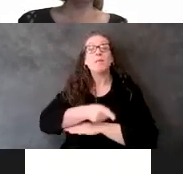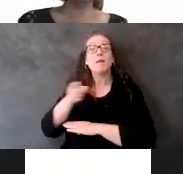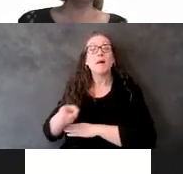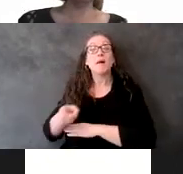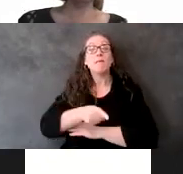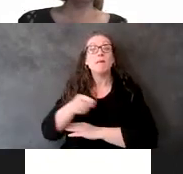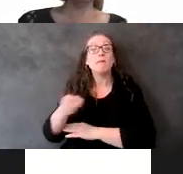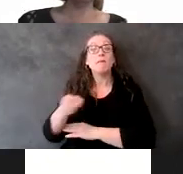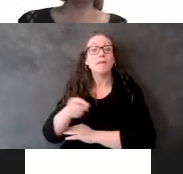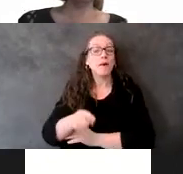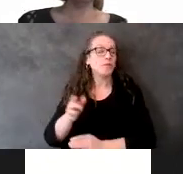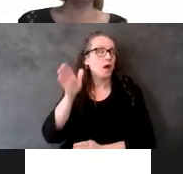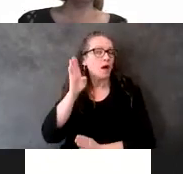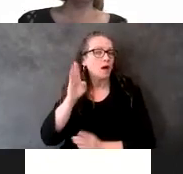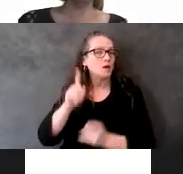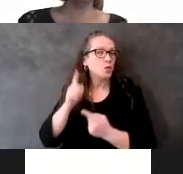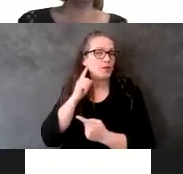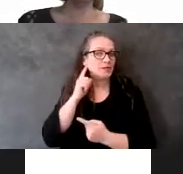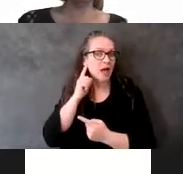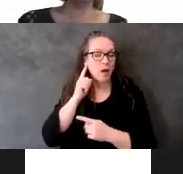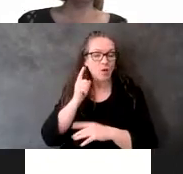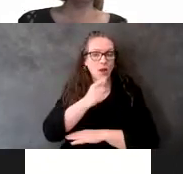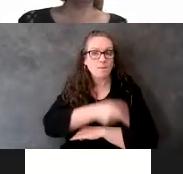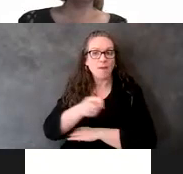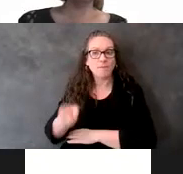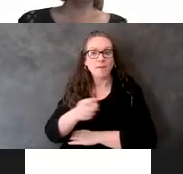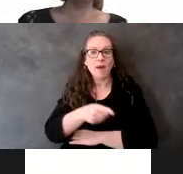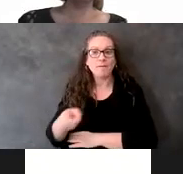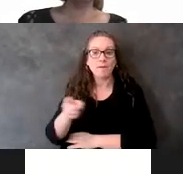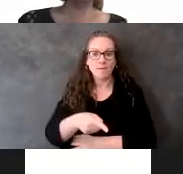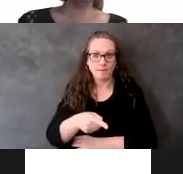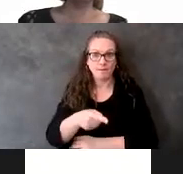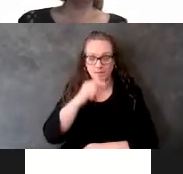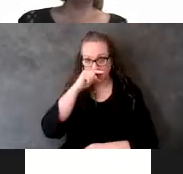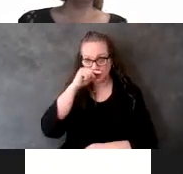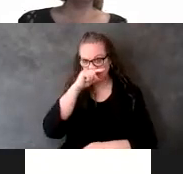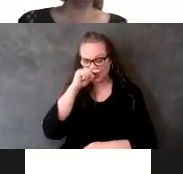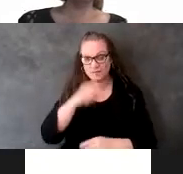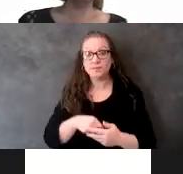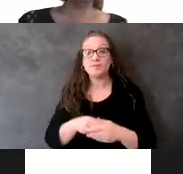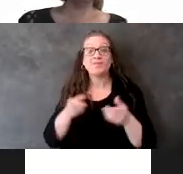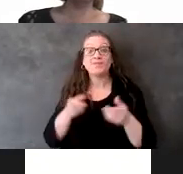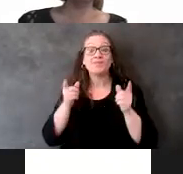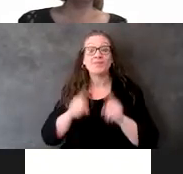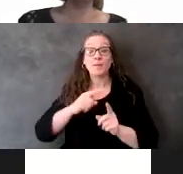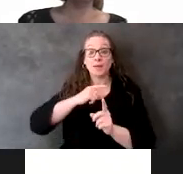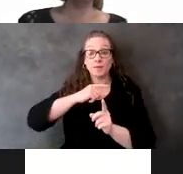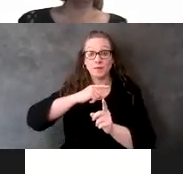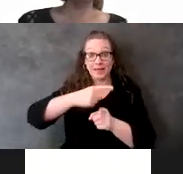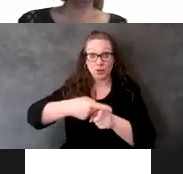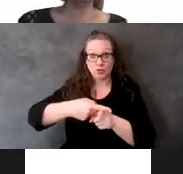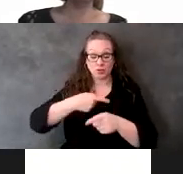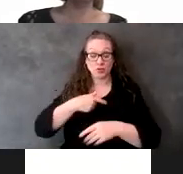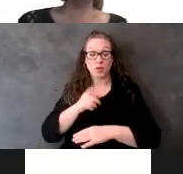attention to the noise that the cane is making, striking on the sidewalk. When they reach the intersection and the cane hits the